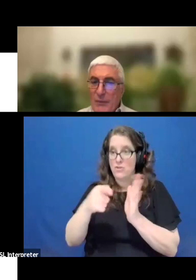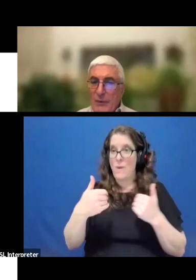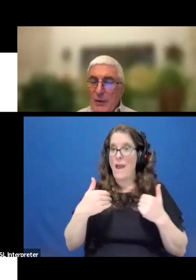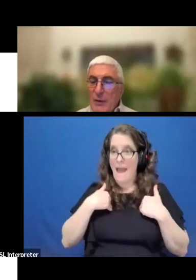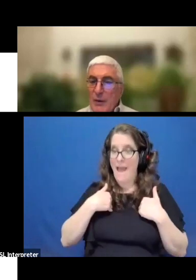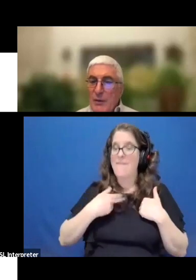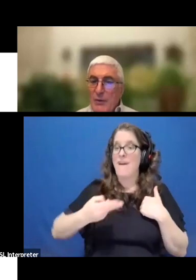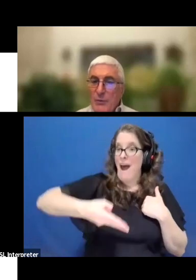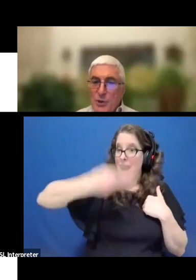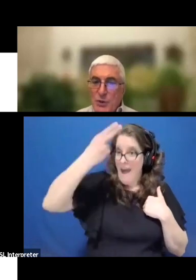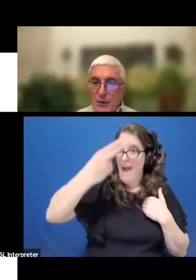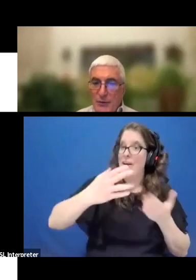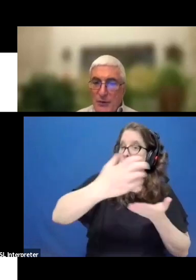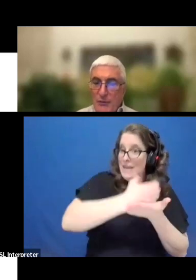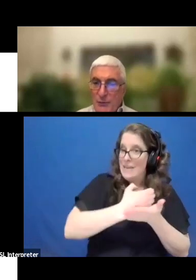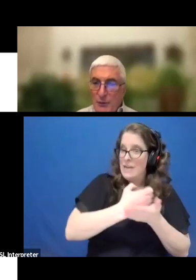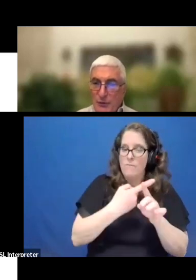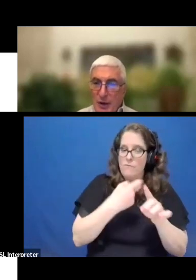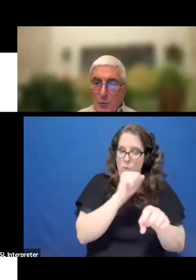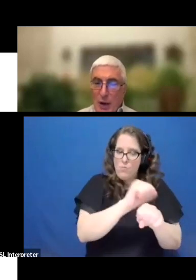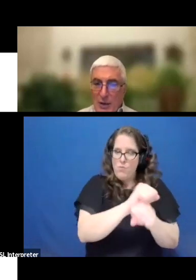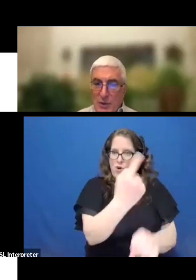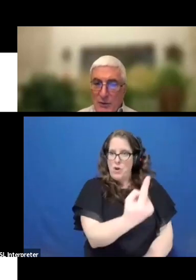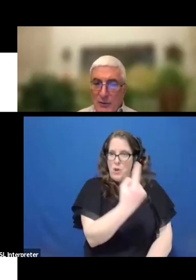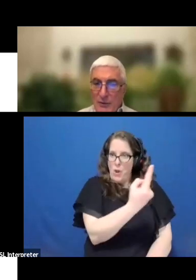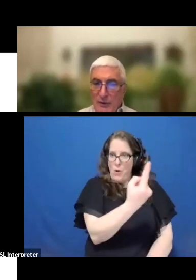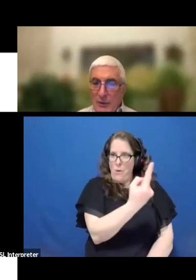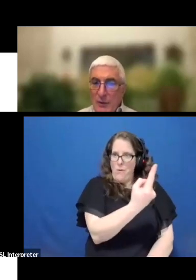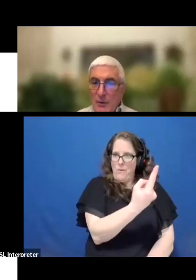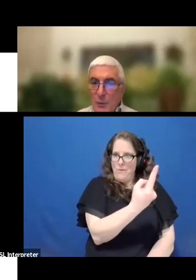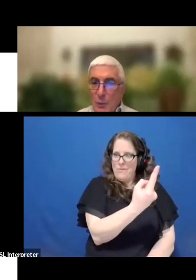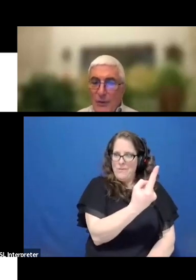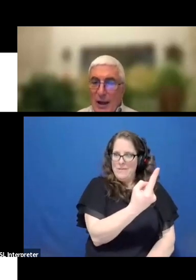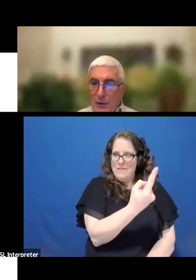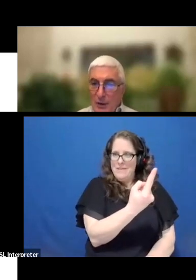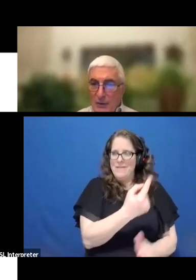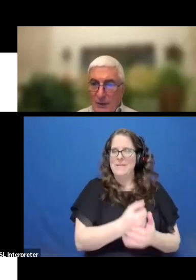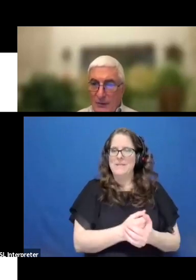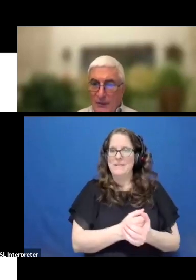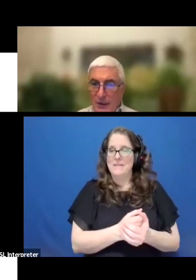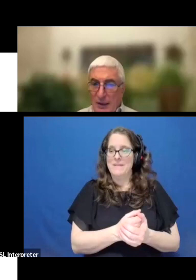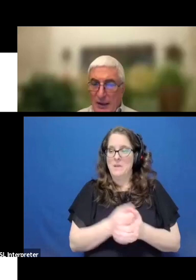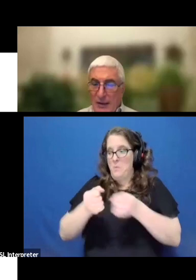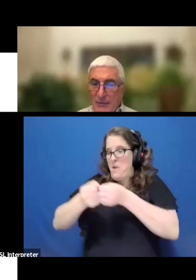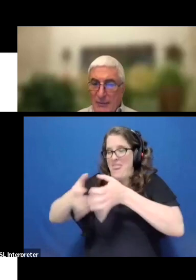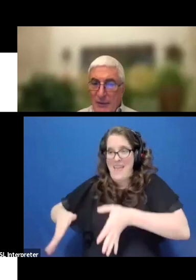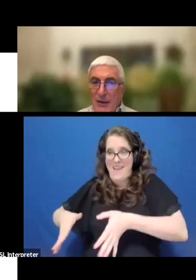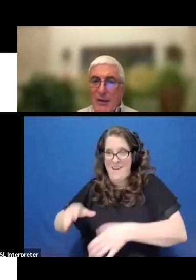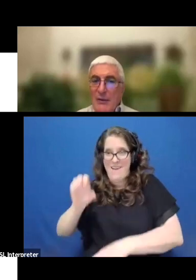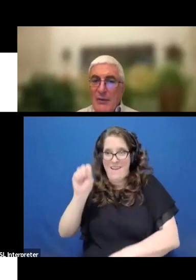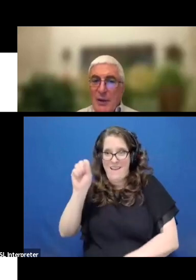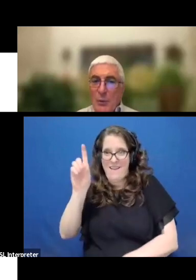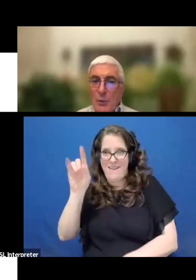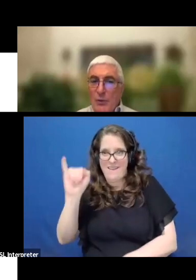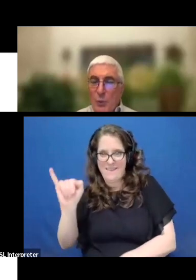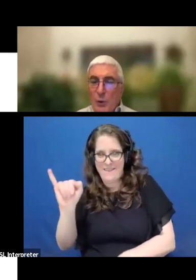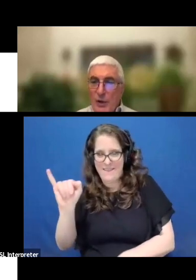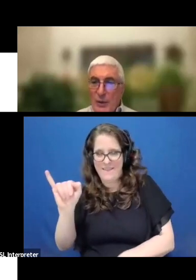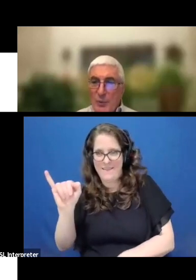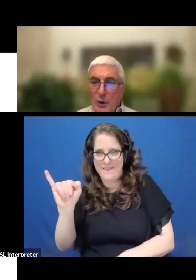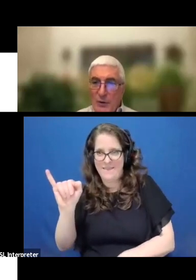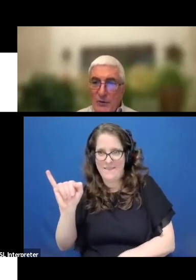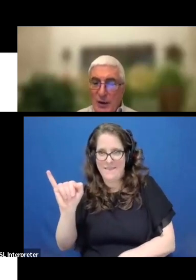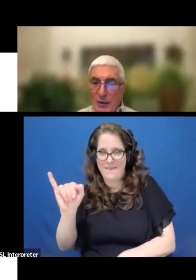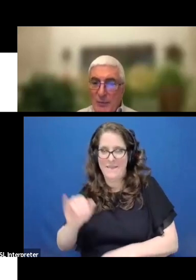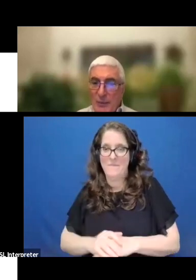income through just their full-time wages without SSDI than they would